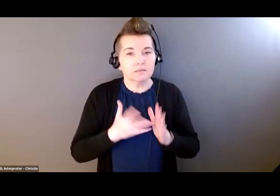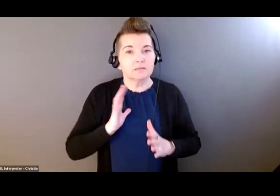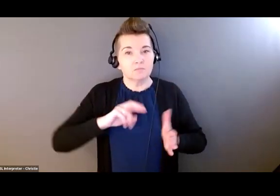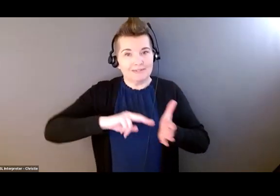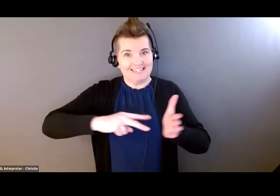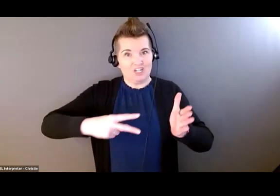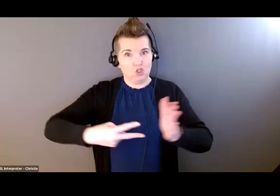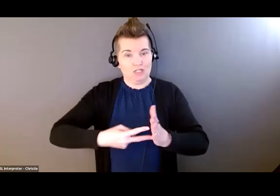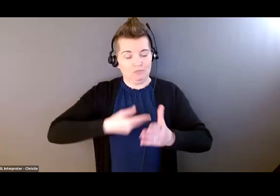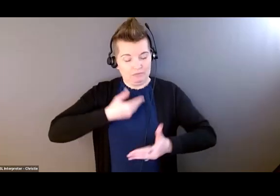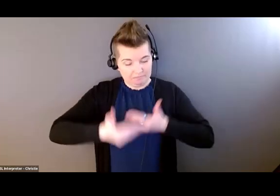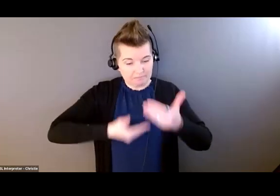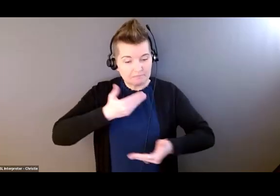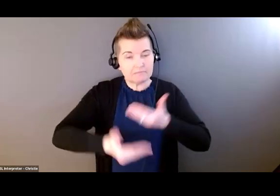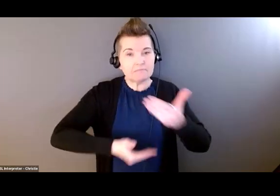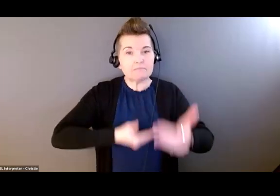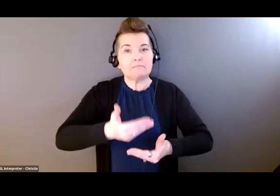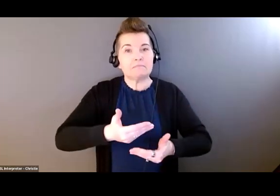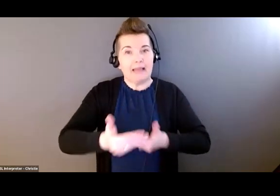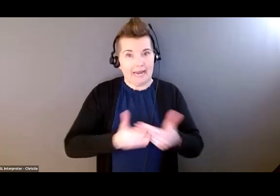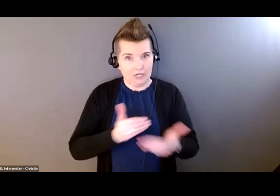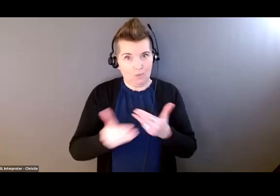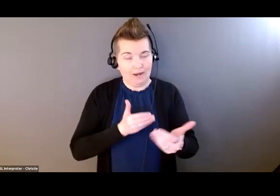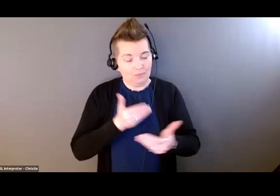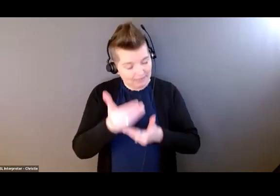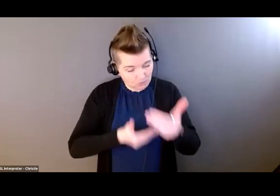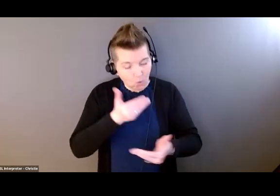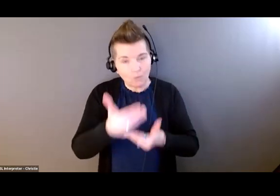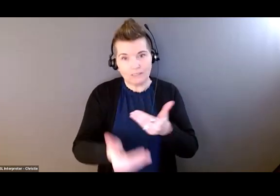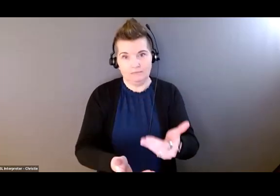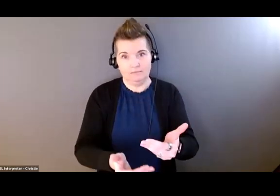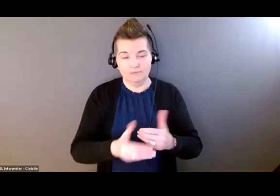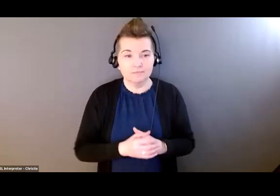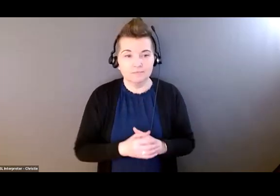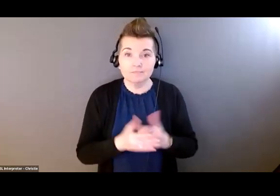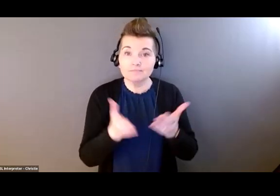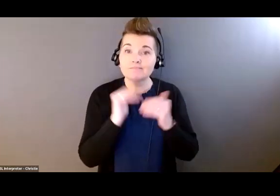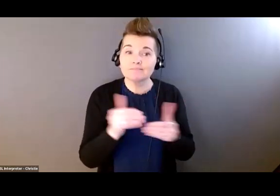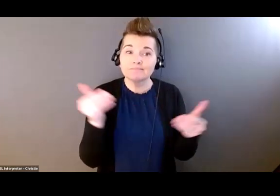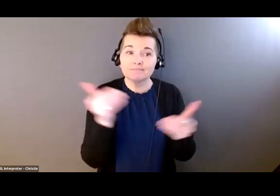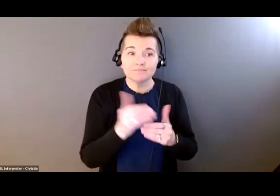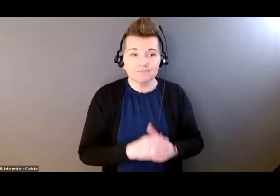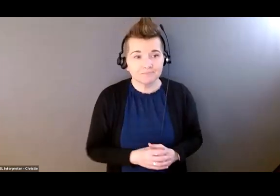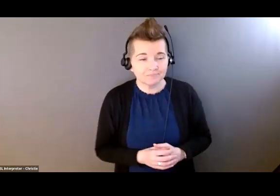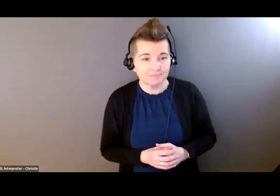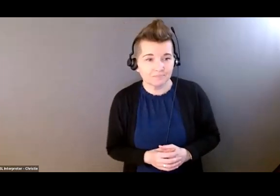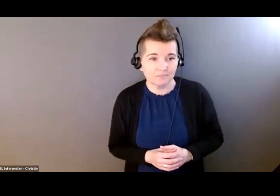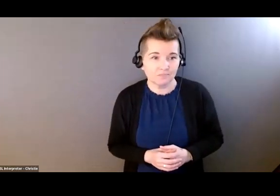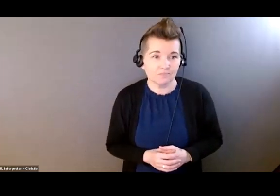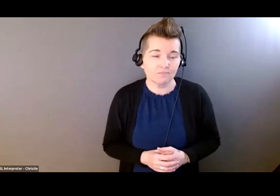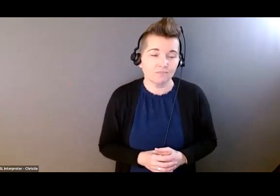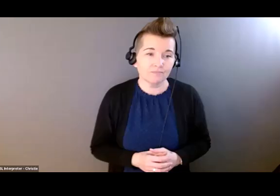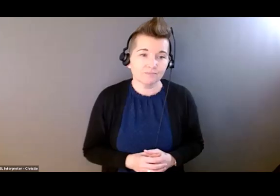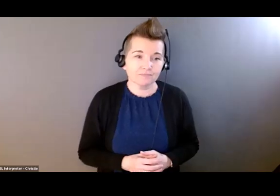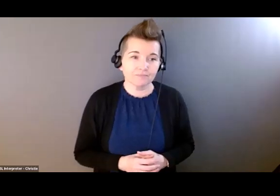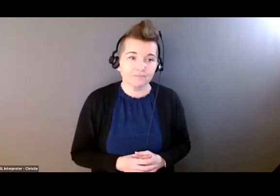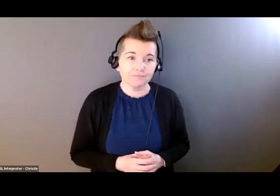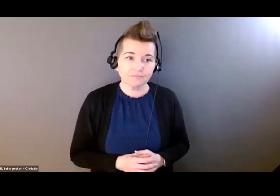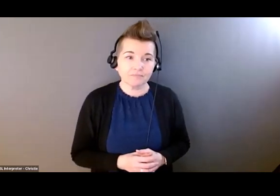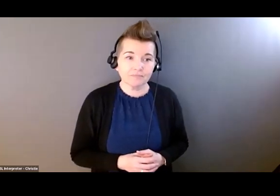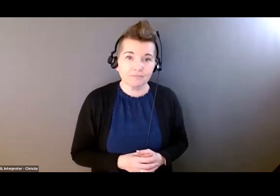but equity work means staying inside those tensions and moving forward anyway. Next slide.